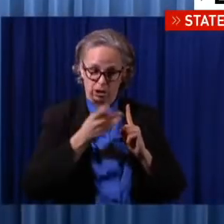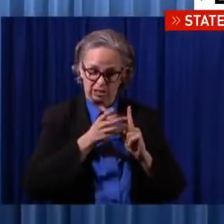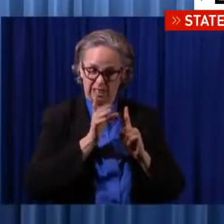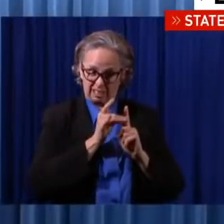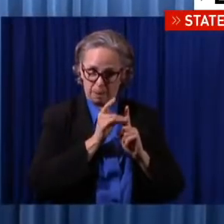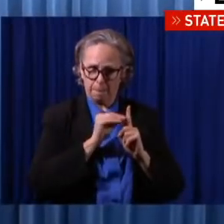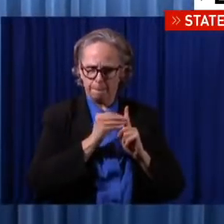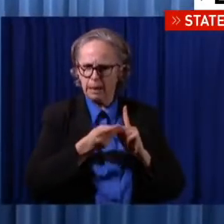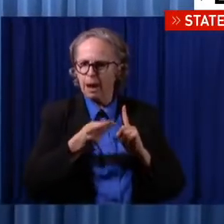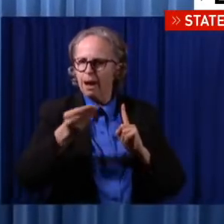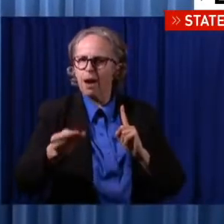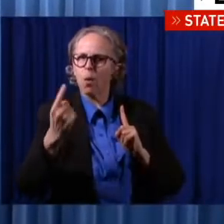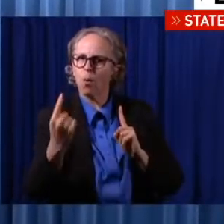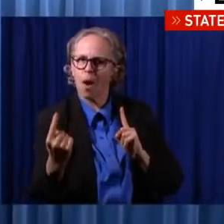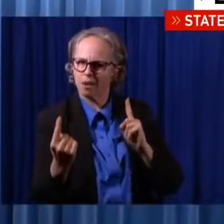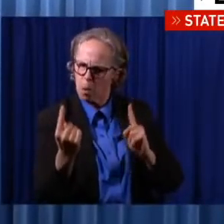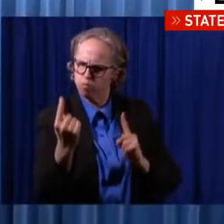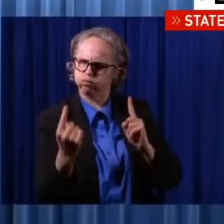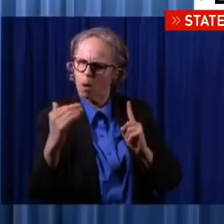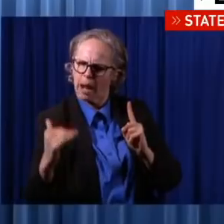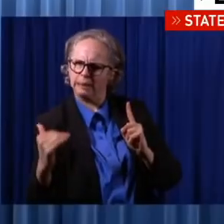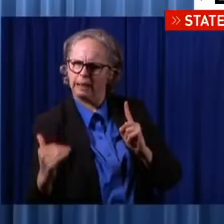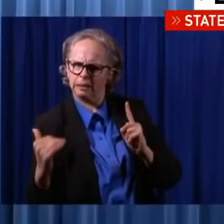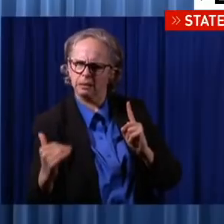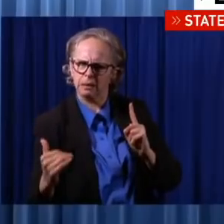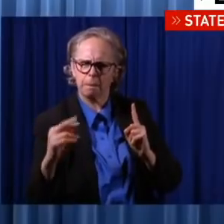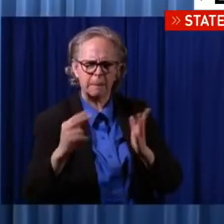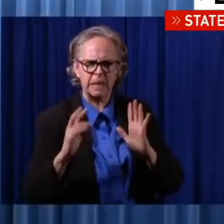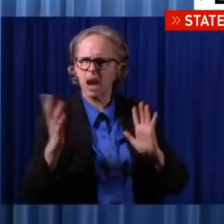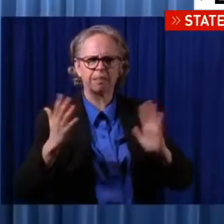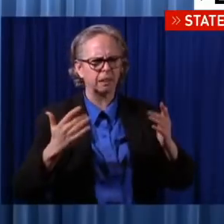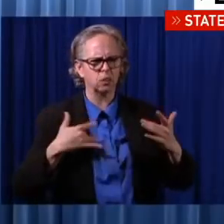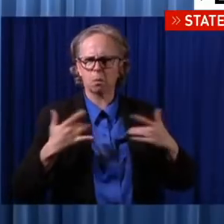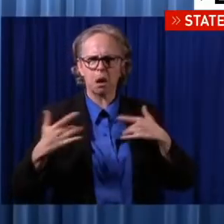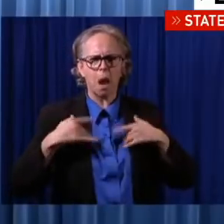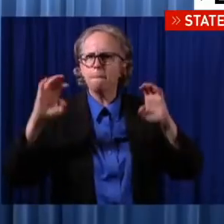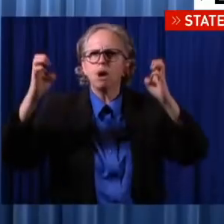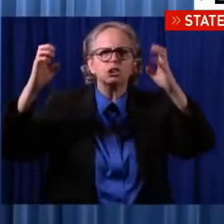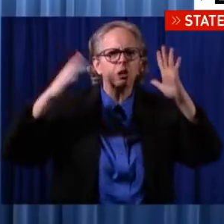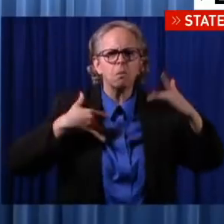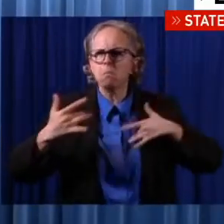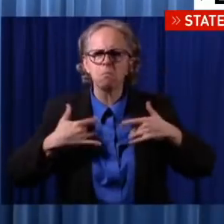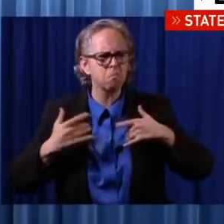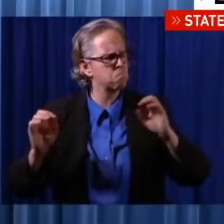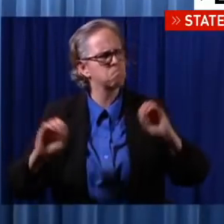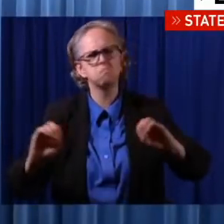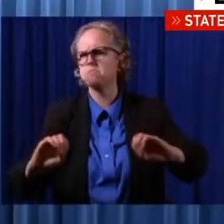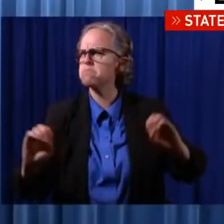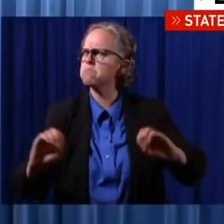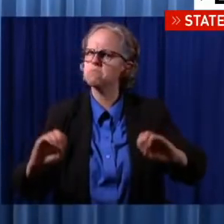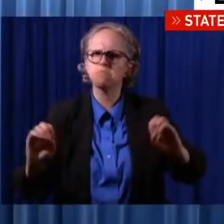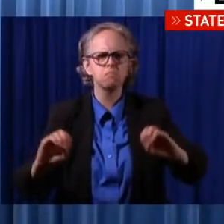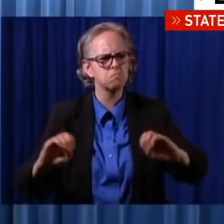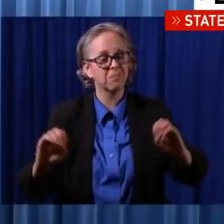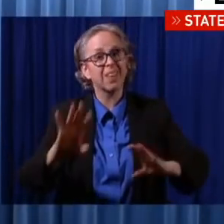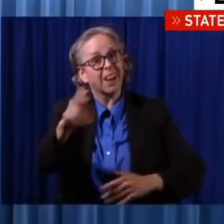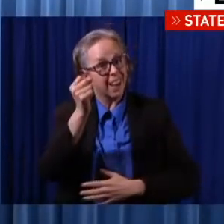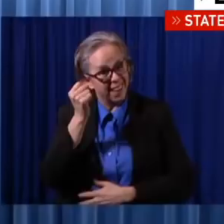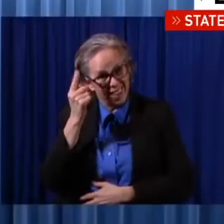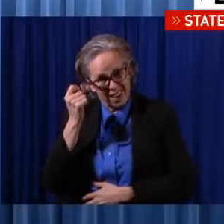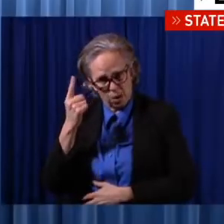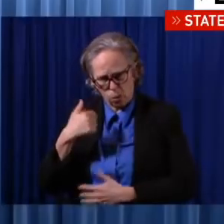numbers, and nothing particularly alarming about the numbers we just showed you. But again, what we want to do is continue